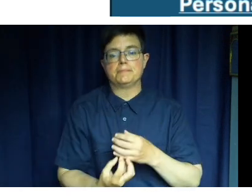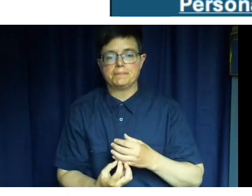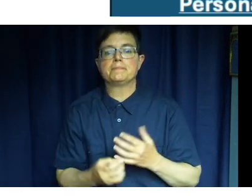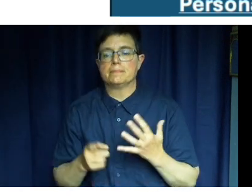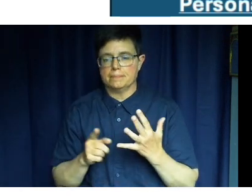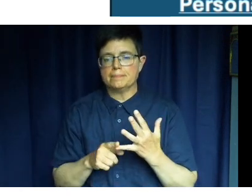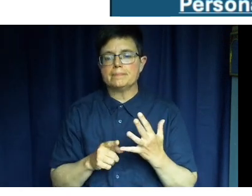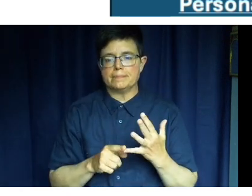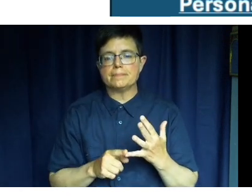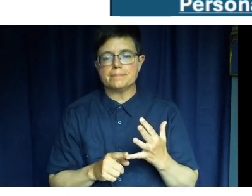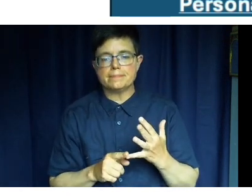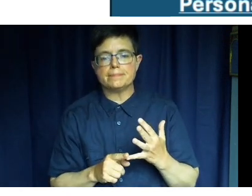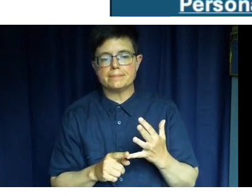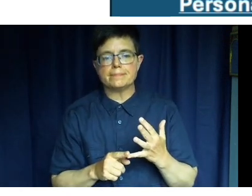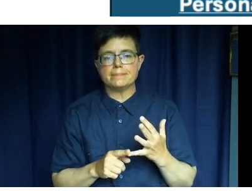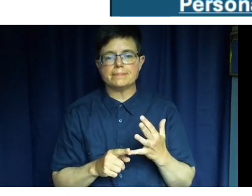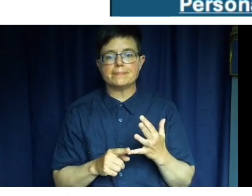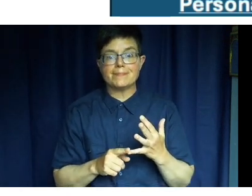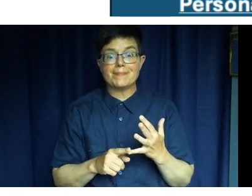live.